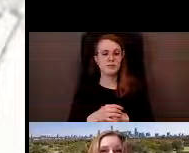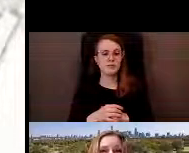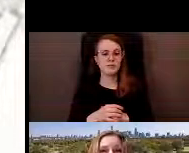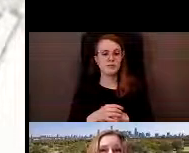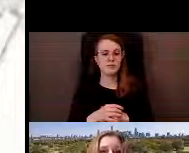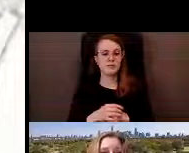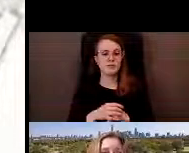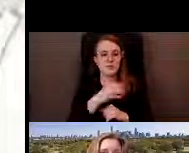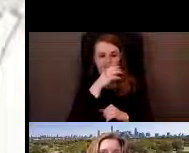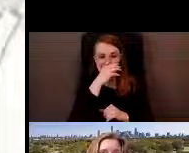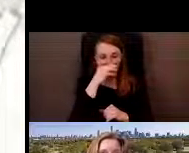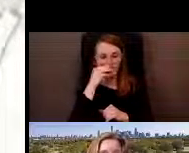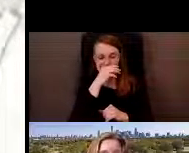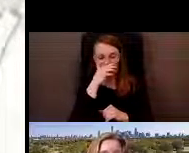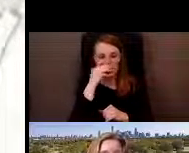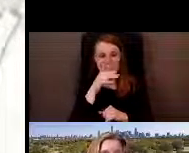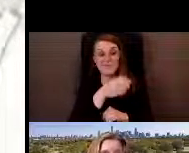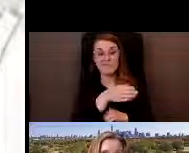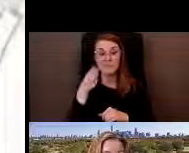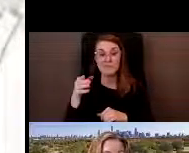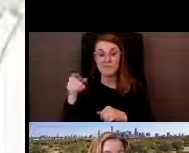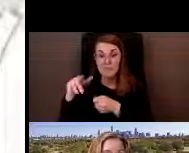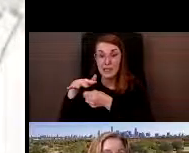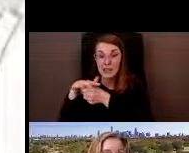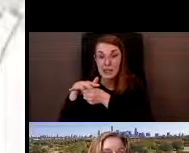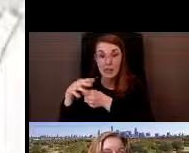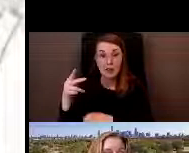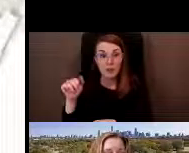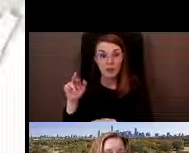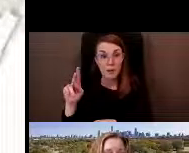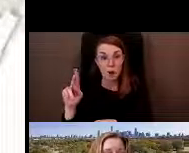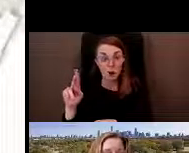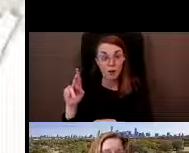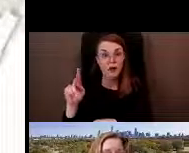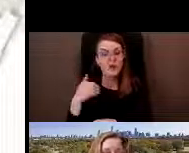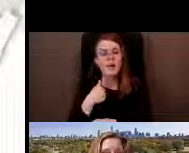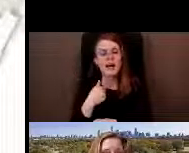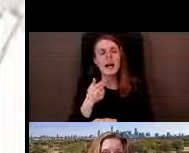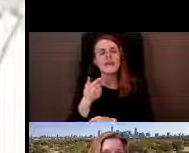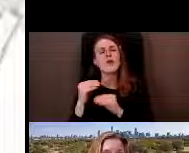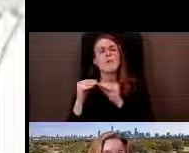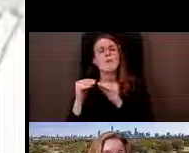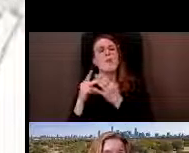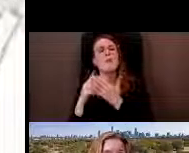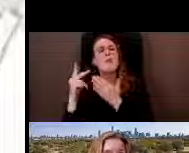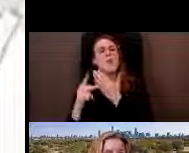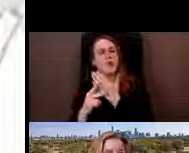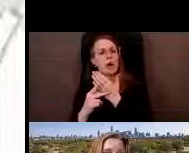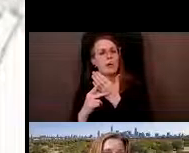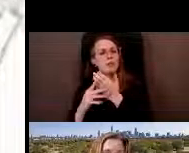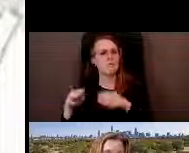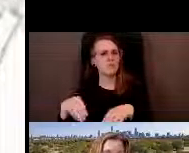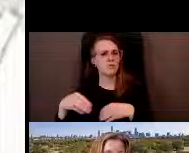And in this area of the park, south, we introduce a little more programming with water play